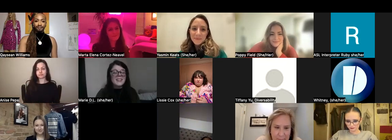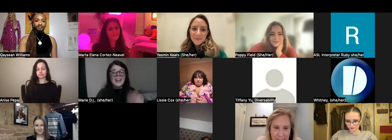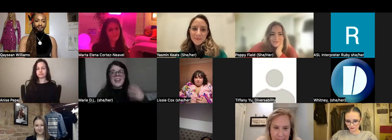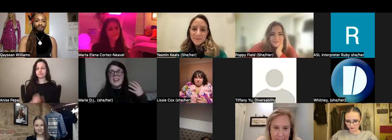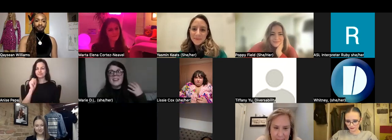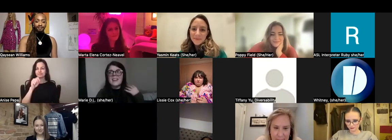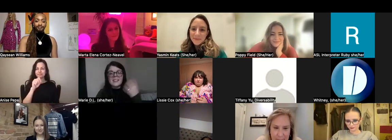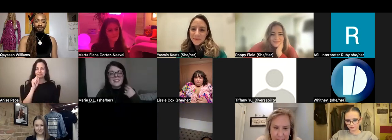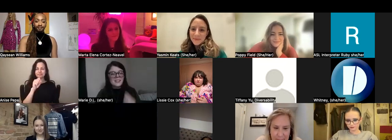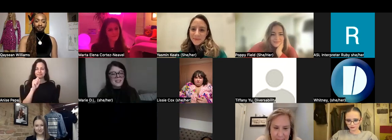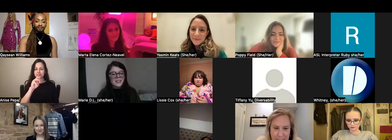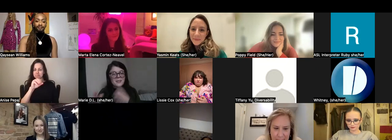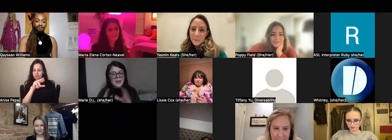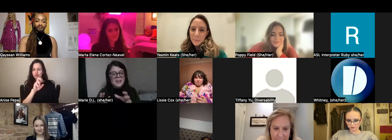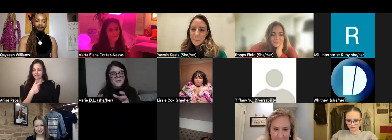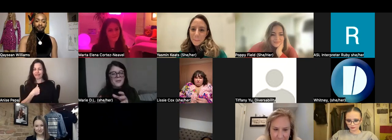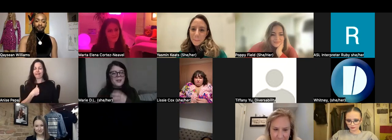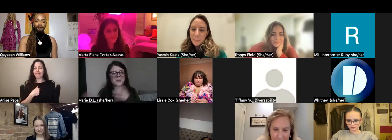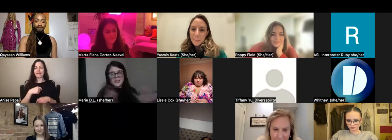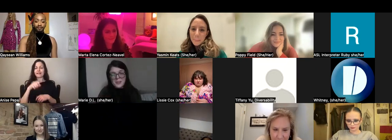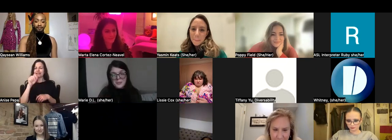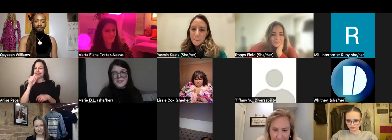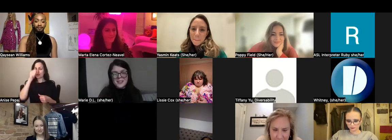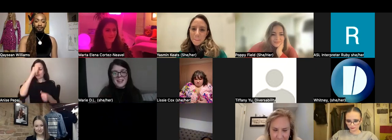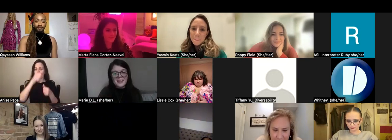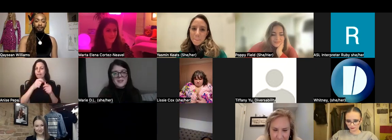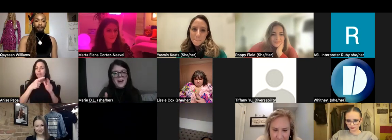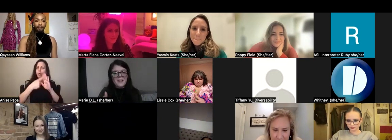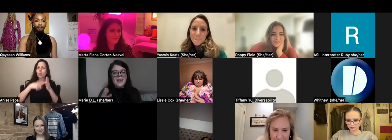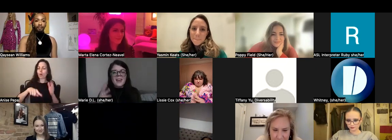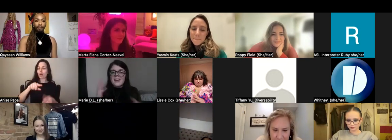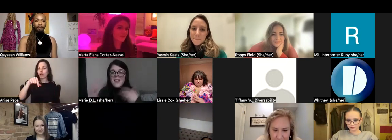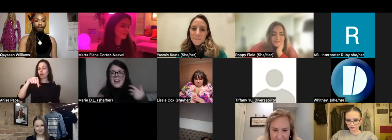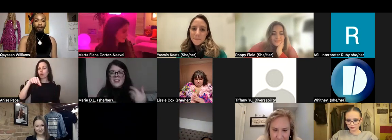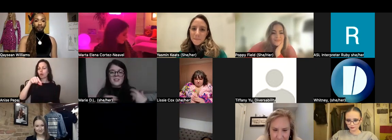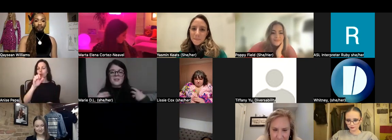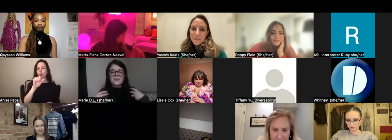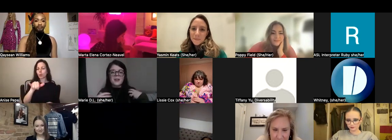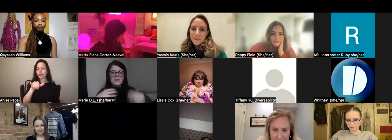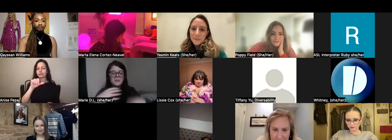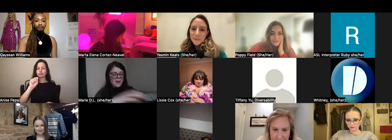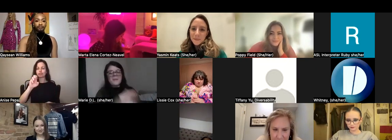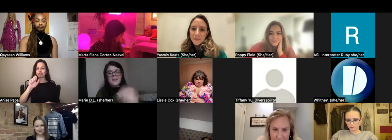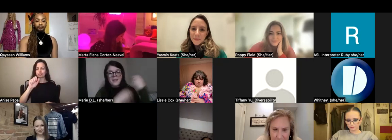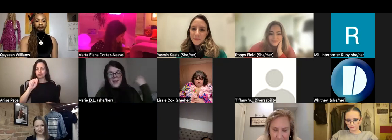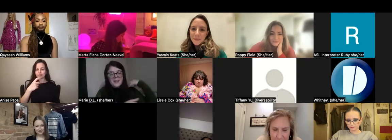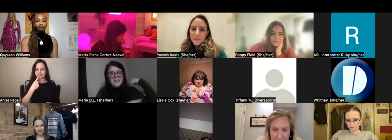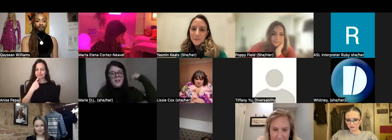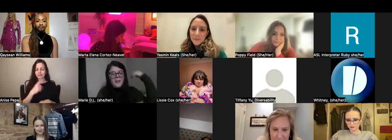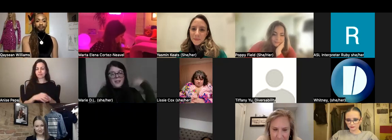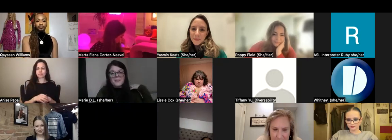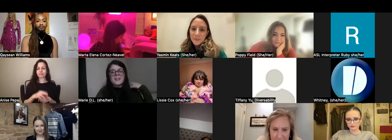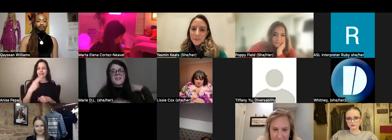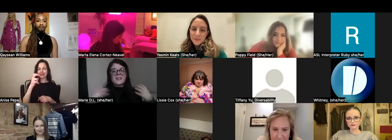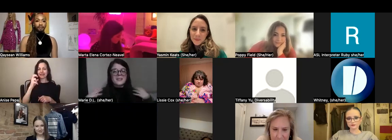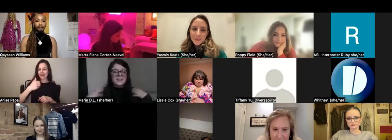Yes, and it's just, you remind me of what Quayshawn was saying too, how like he had to had like the